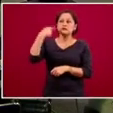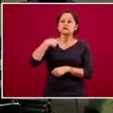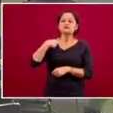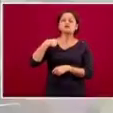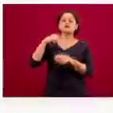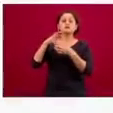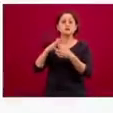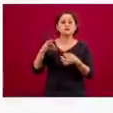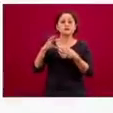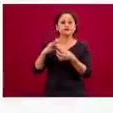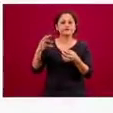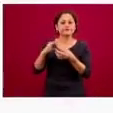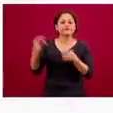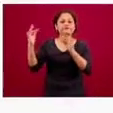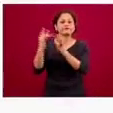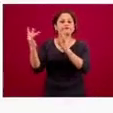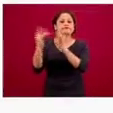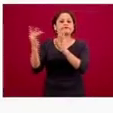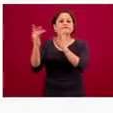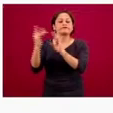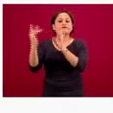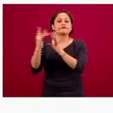solidarity and great joint work.